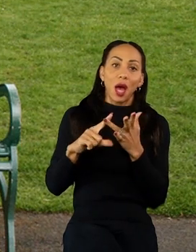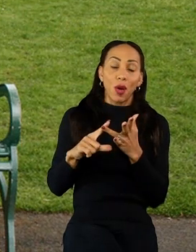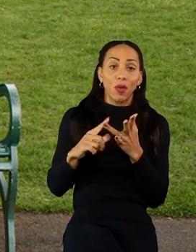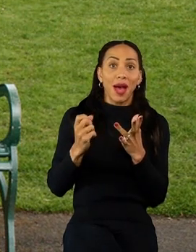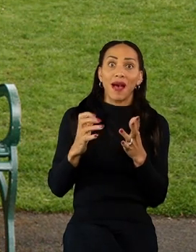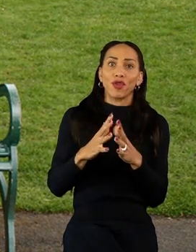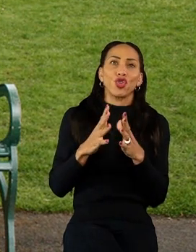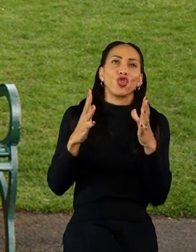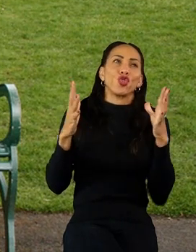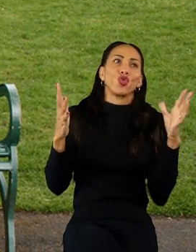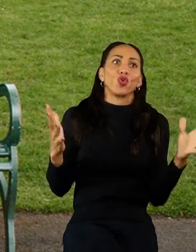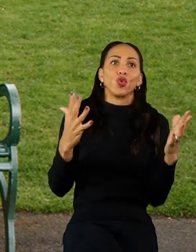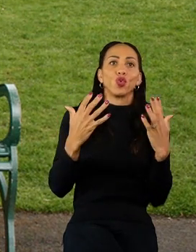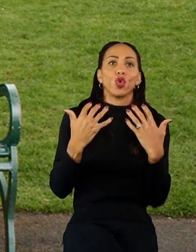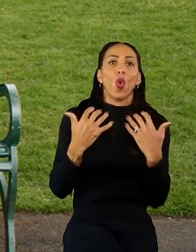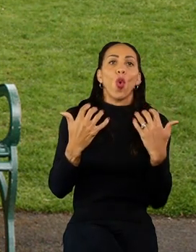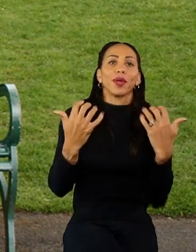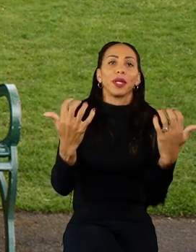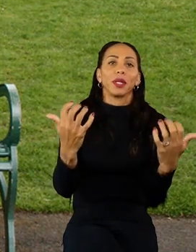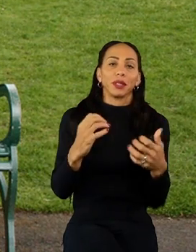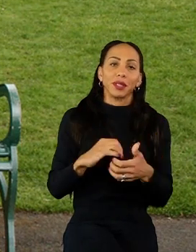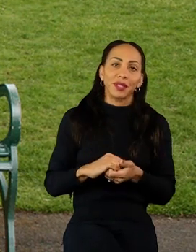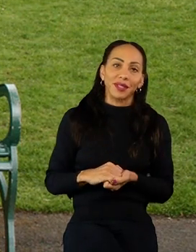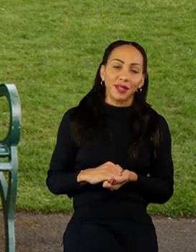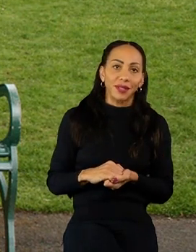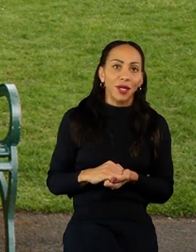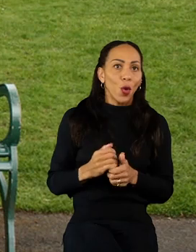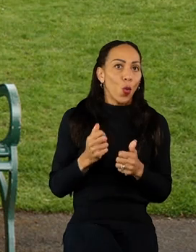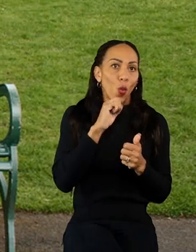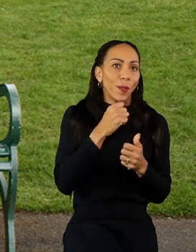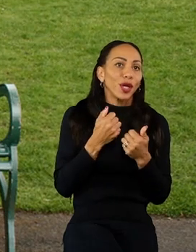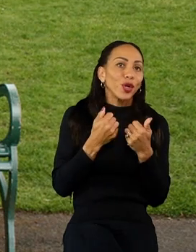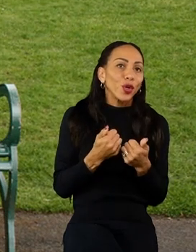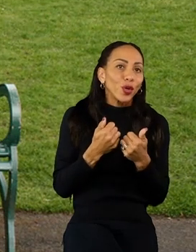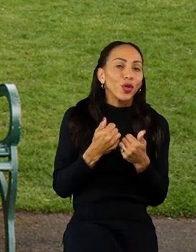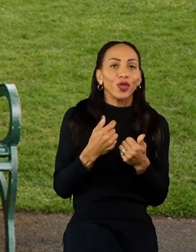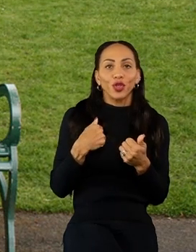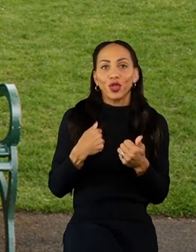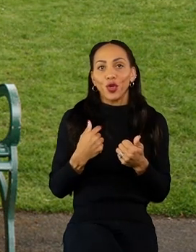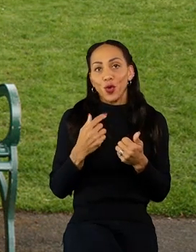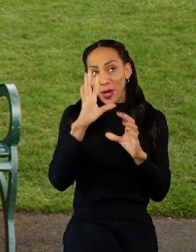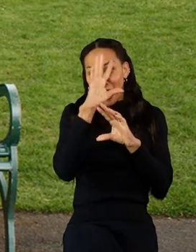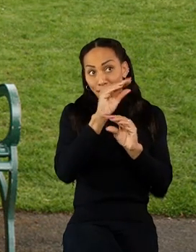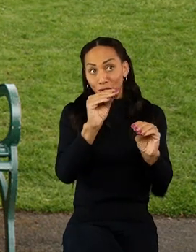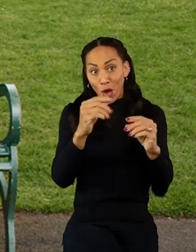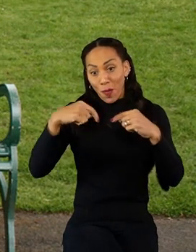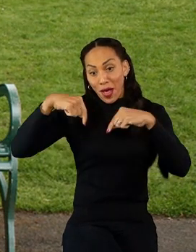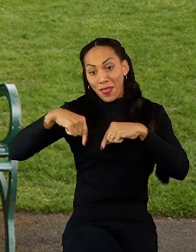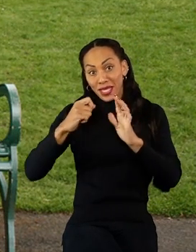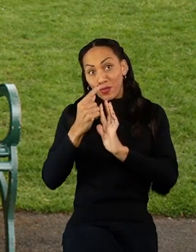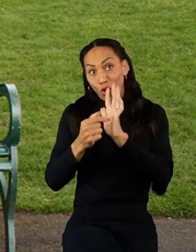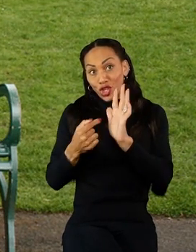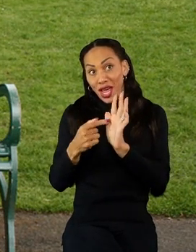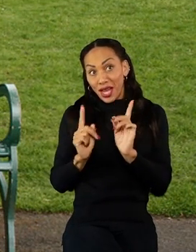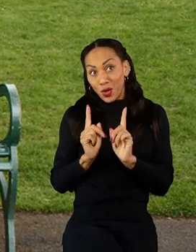to get because you have, yeah, you know, the Disability Arts Online have a huge audience. It'd be really good to try and